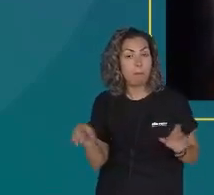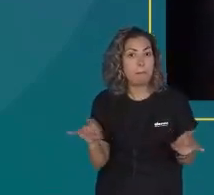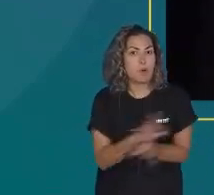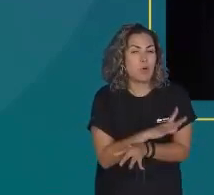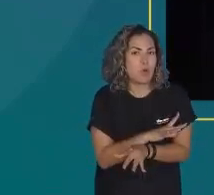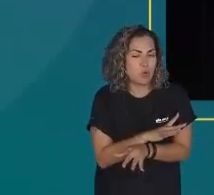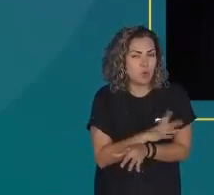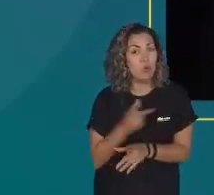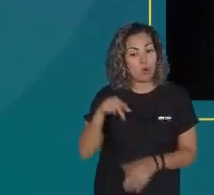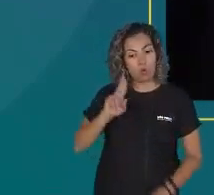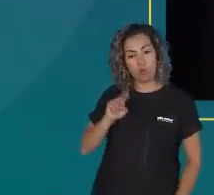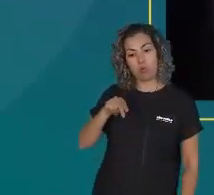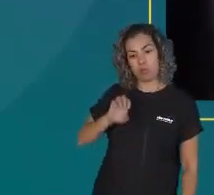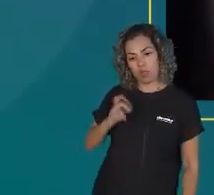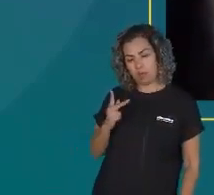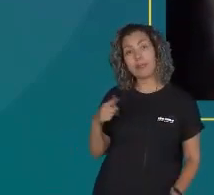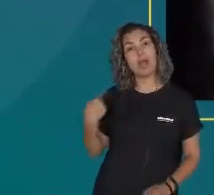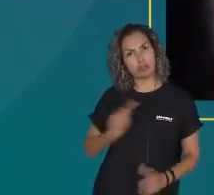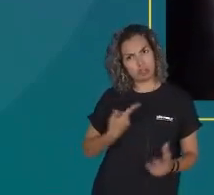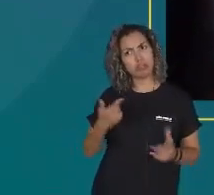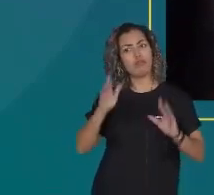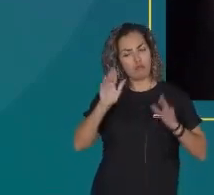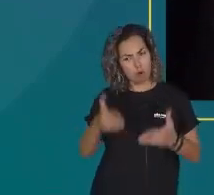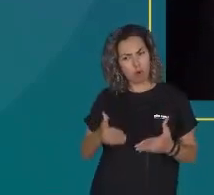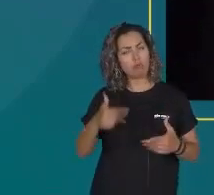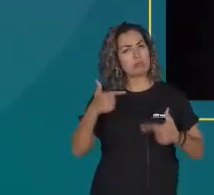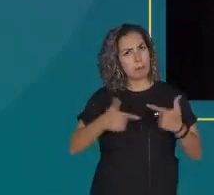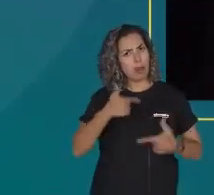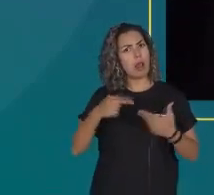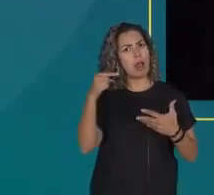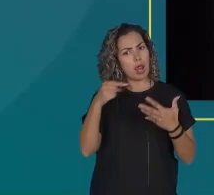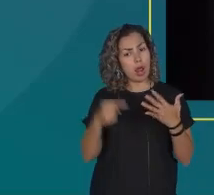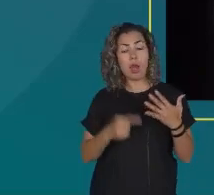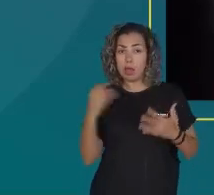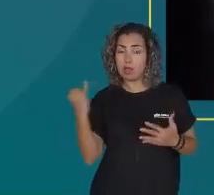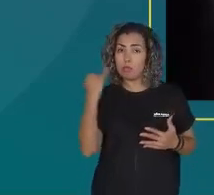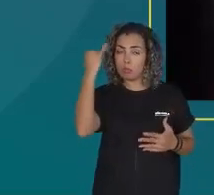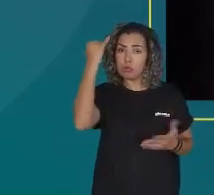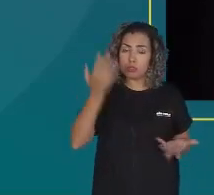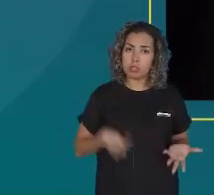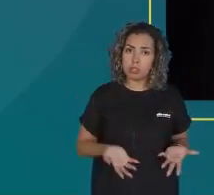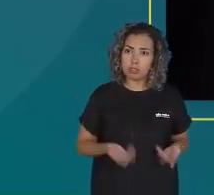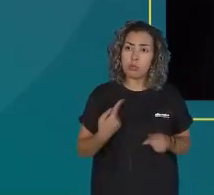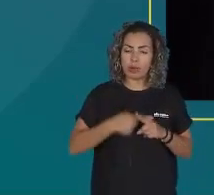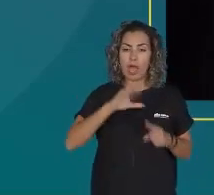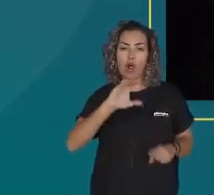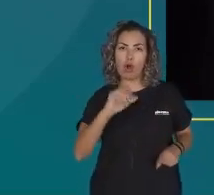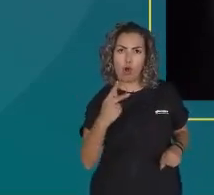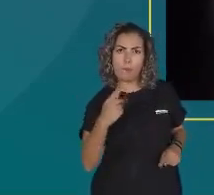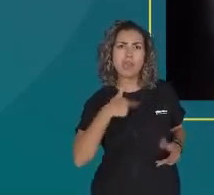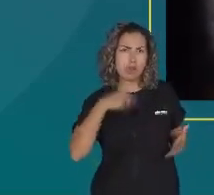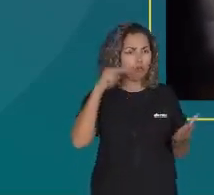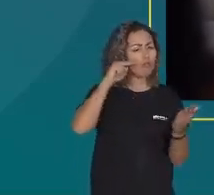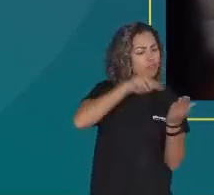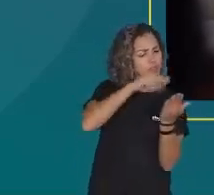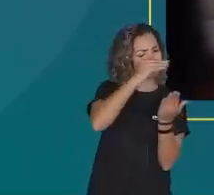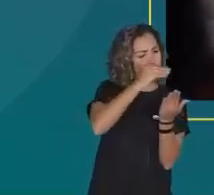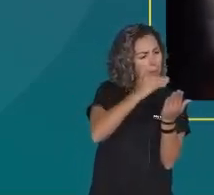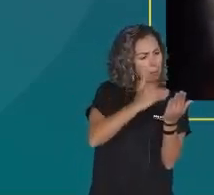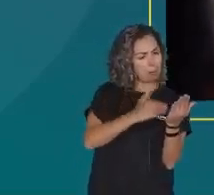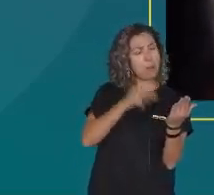issues, because I also, Kobe brought some of the, I just looked at some of the numbers that, of course,